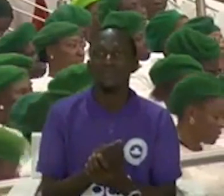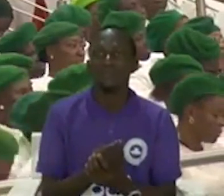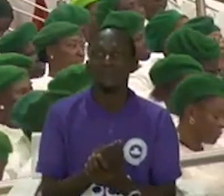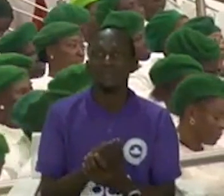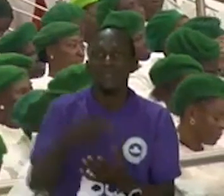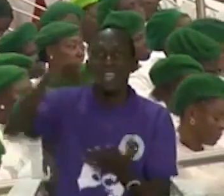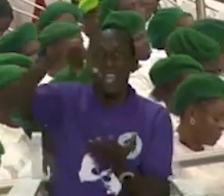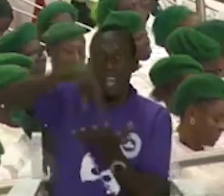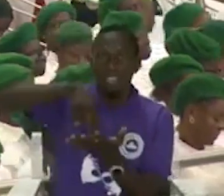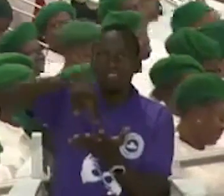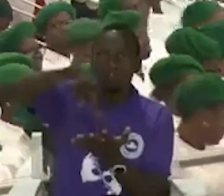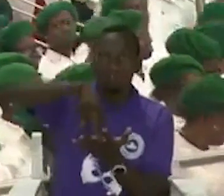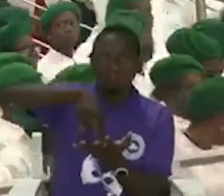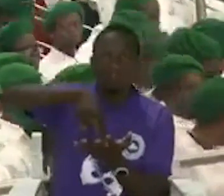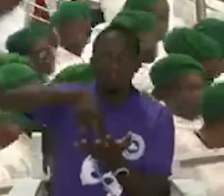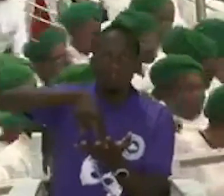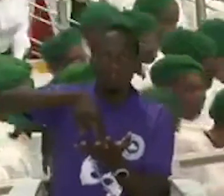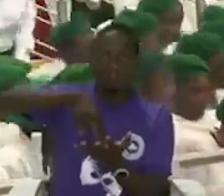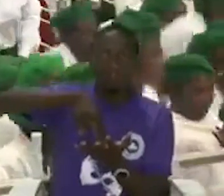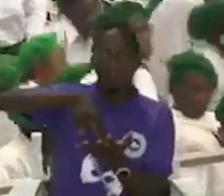Rise up on your feet.